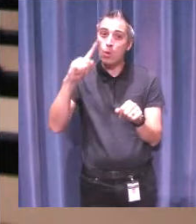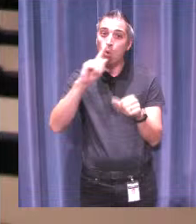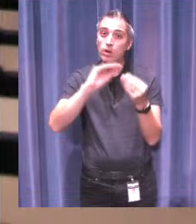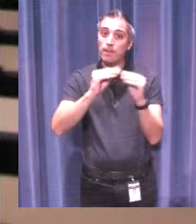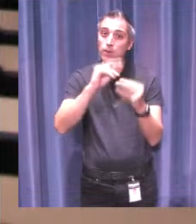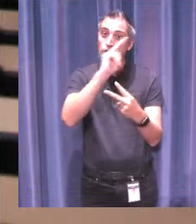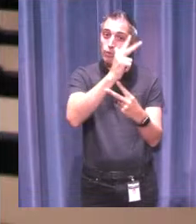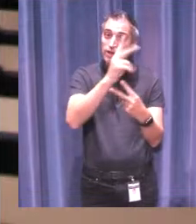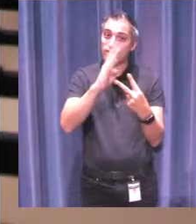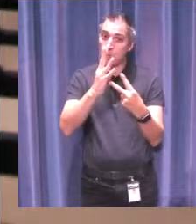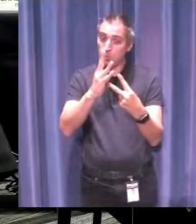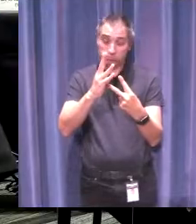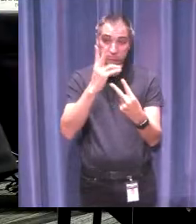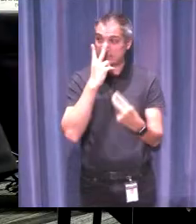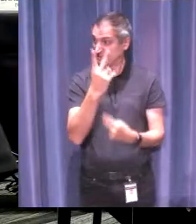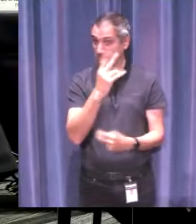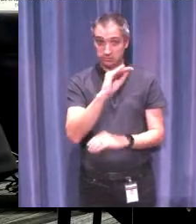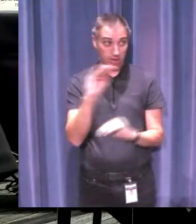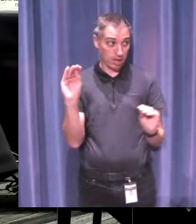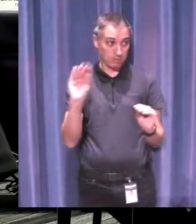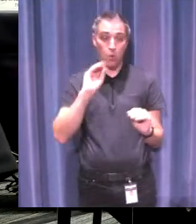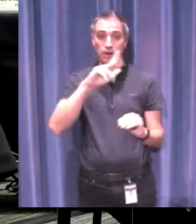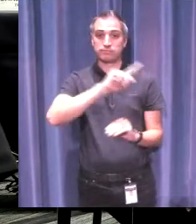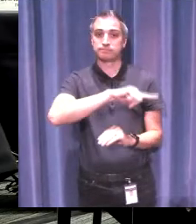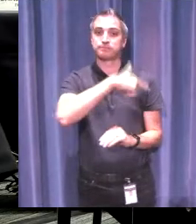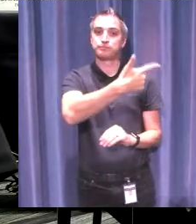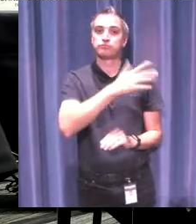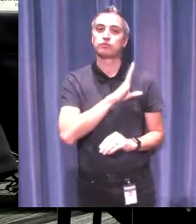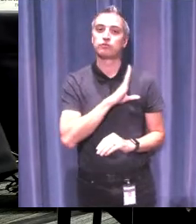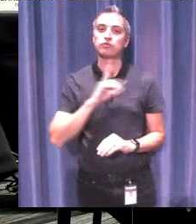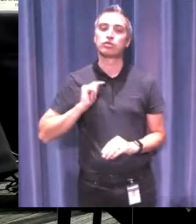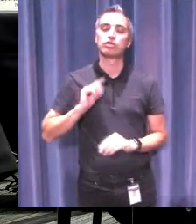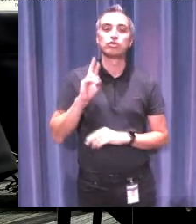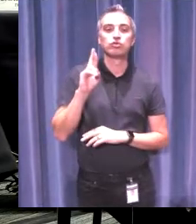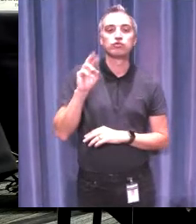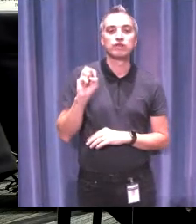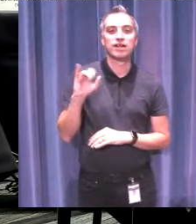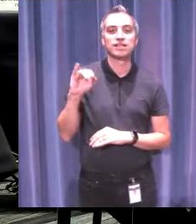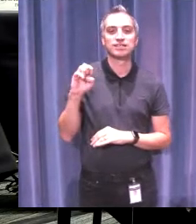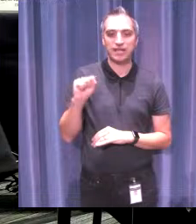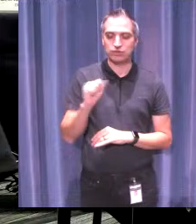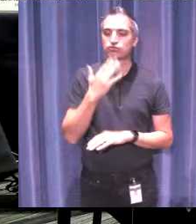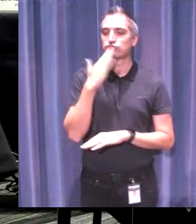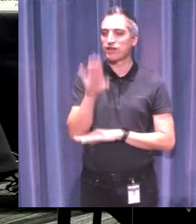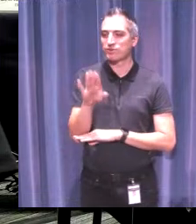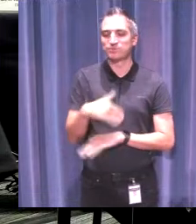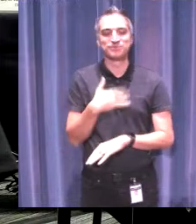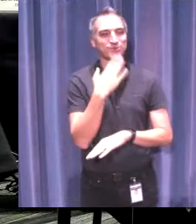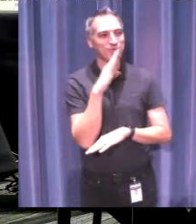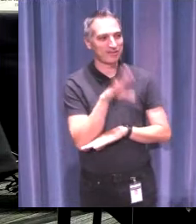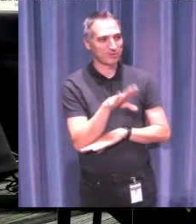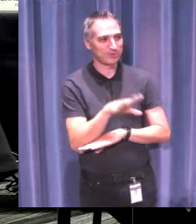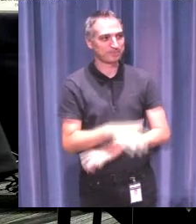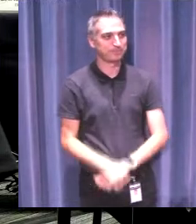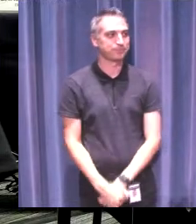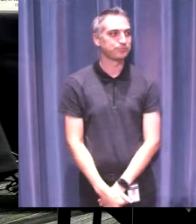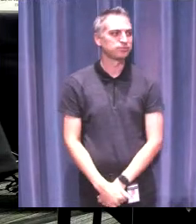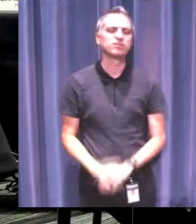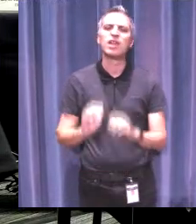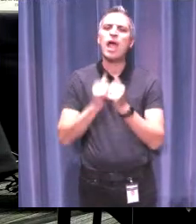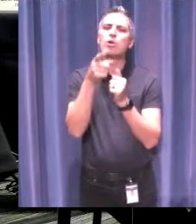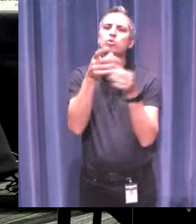Seeing none, we now move to Trustee Reyes for the next question. Good afternoon. Good afternoon. How do you define